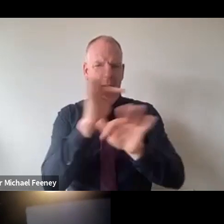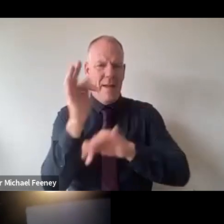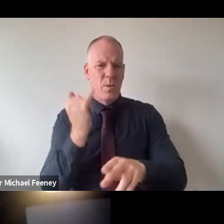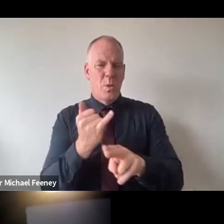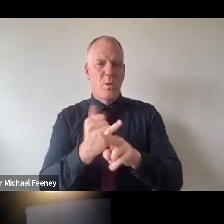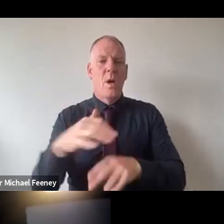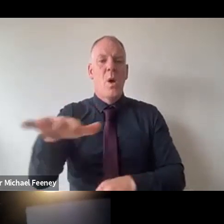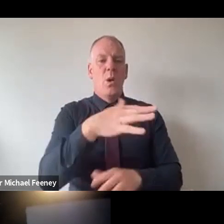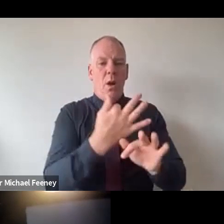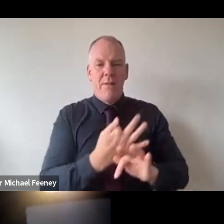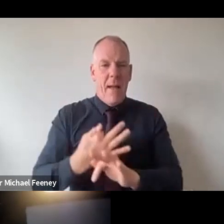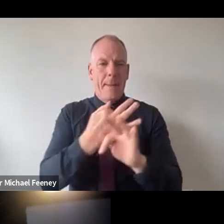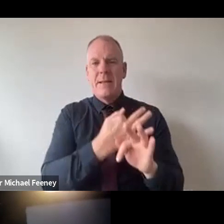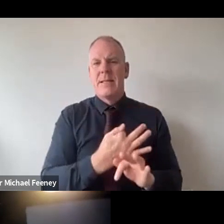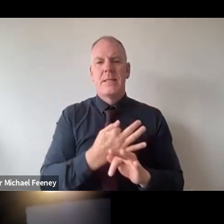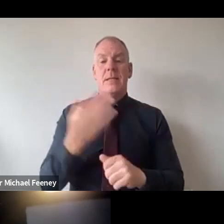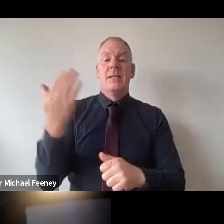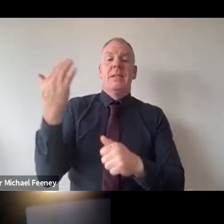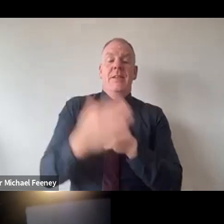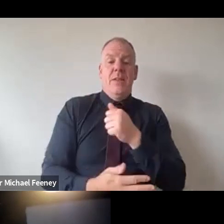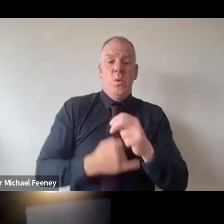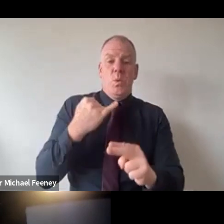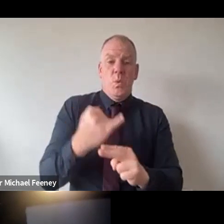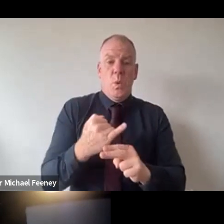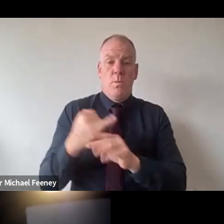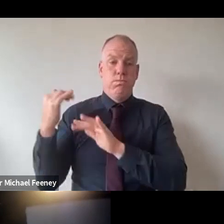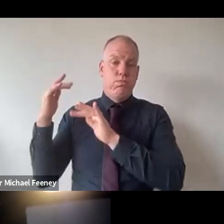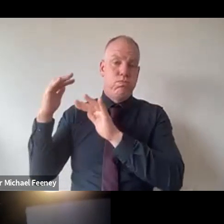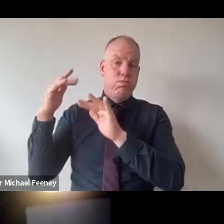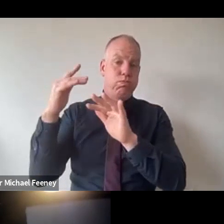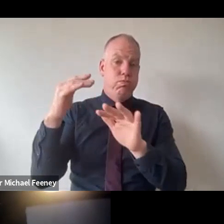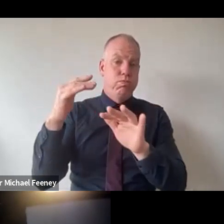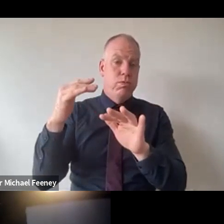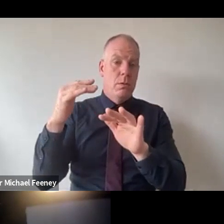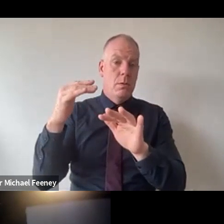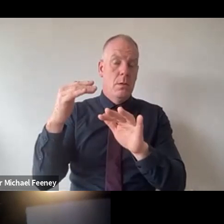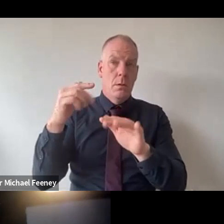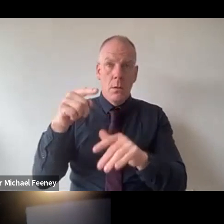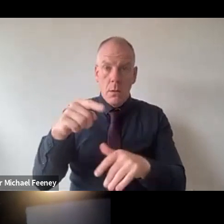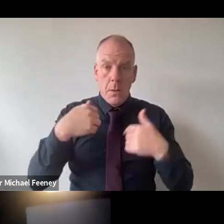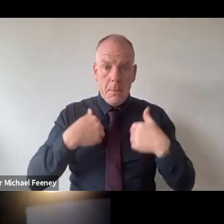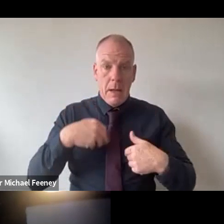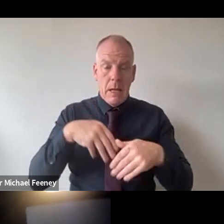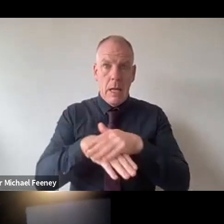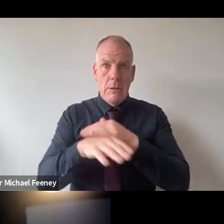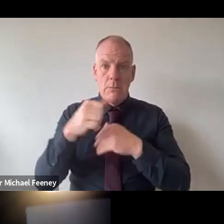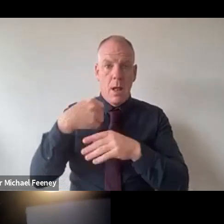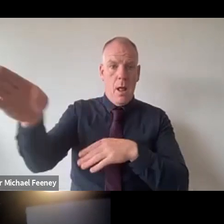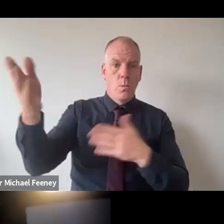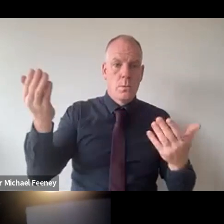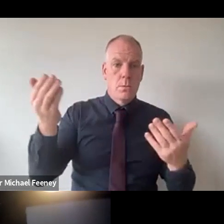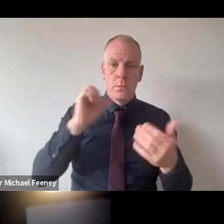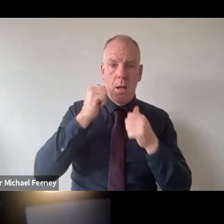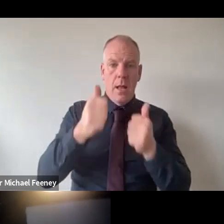local families and the local kids that were finishing in the school was arriving, the bouncers were refusing them, and much to the teachers